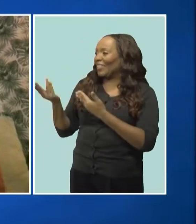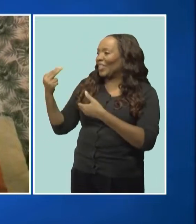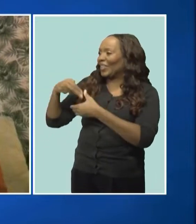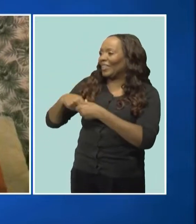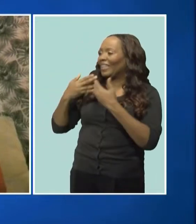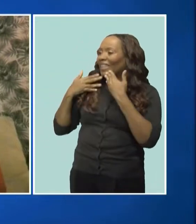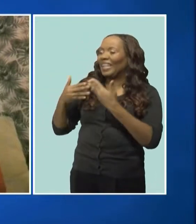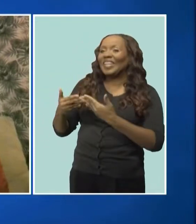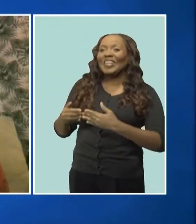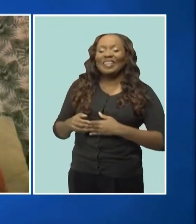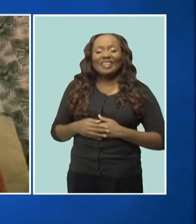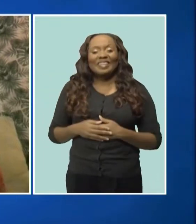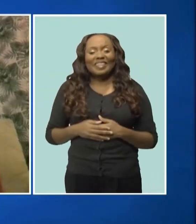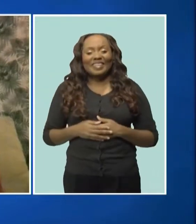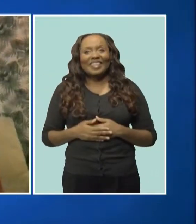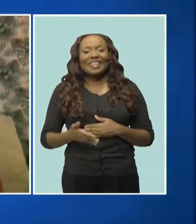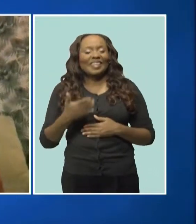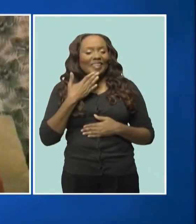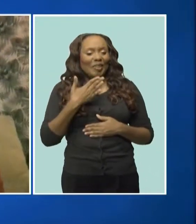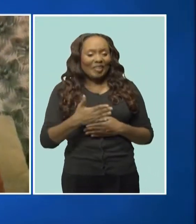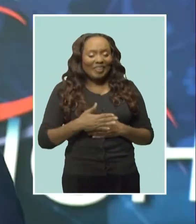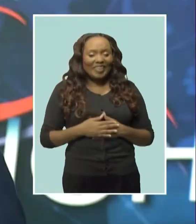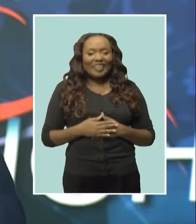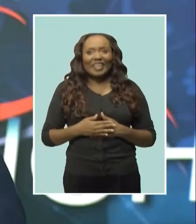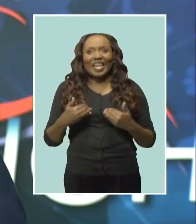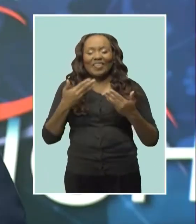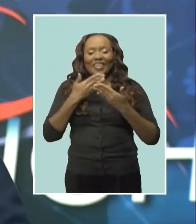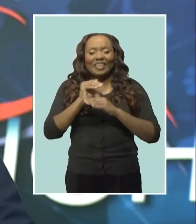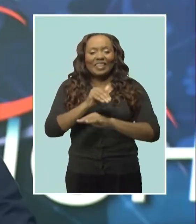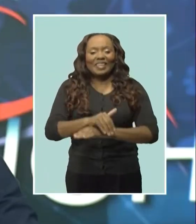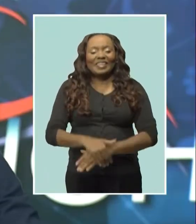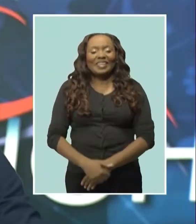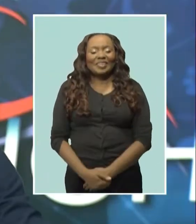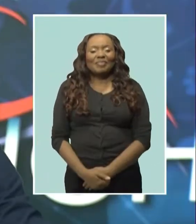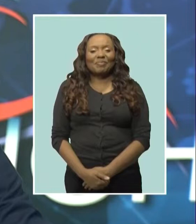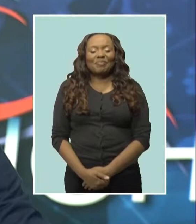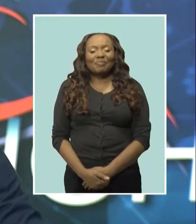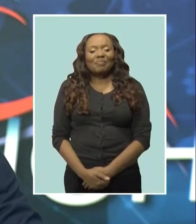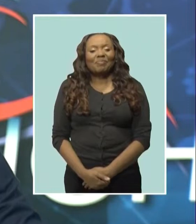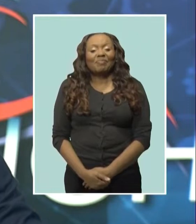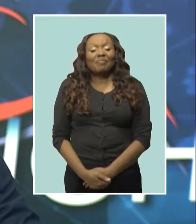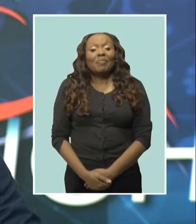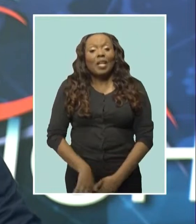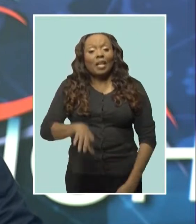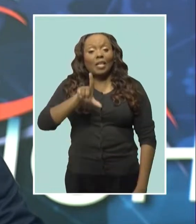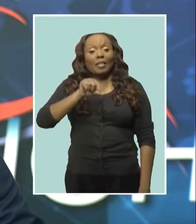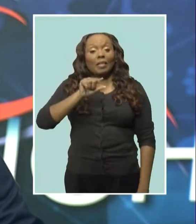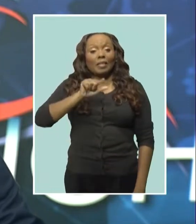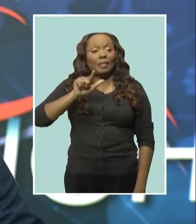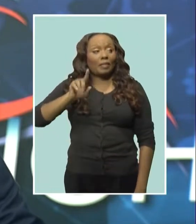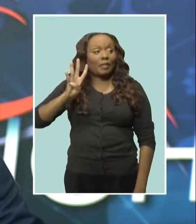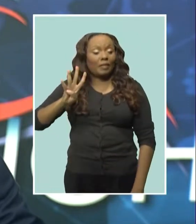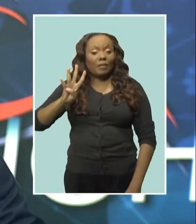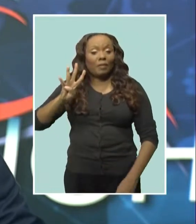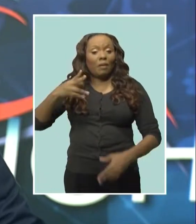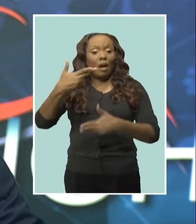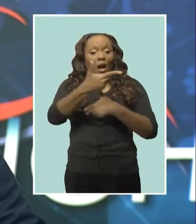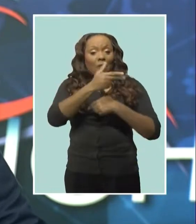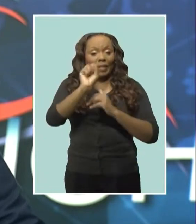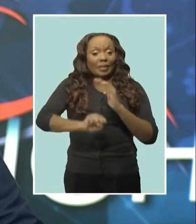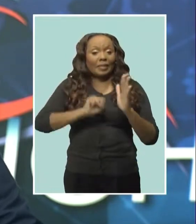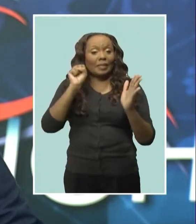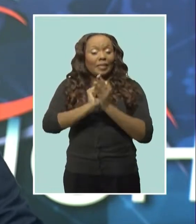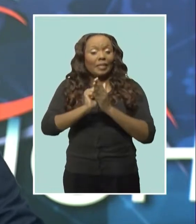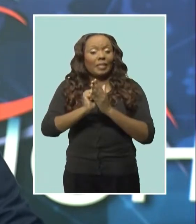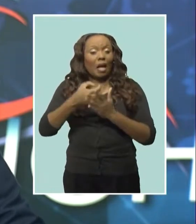us this evening. Thank you very much. Have a good night, everyone. In other news, now, with the 2024 hurricane season a month away, Minister